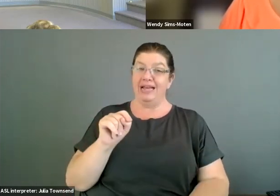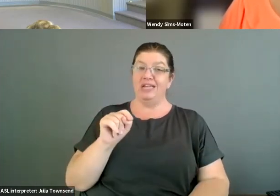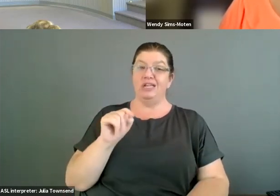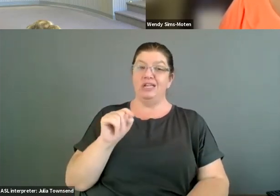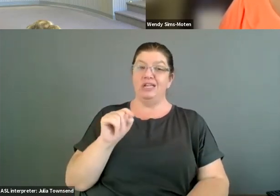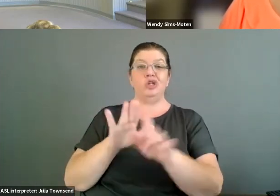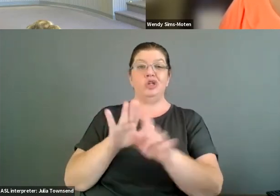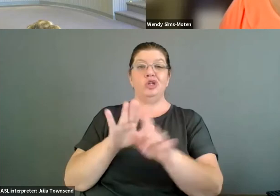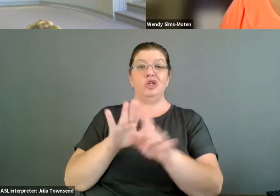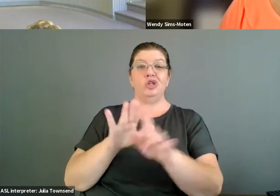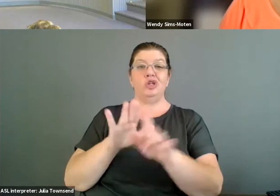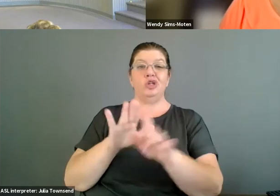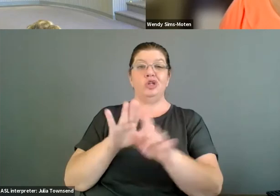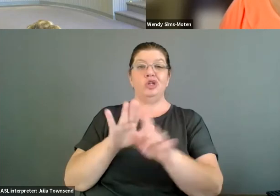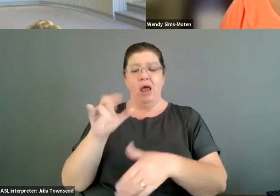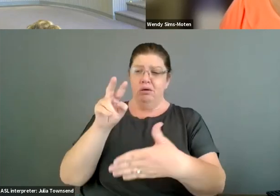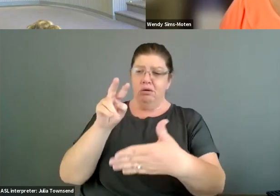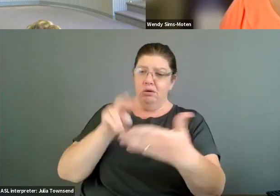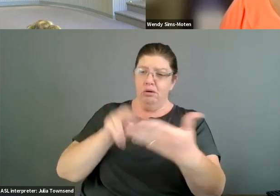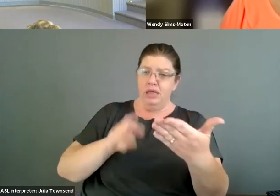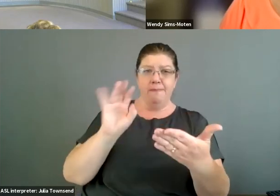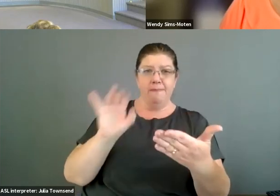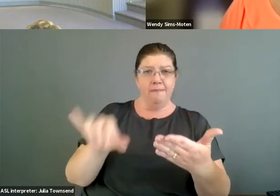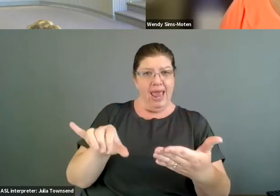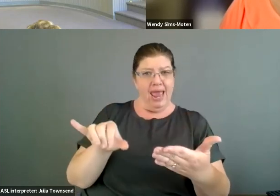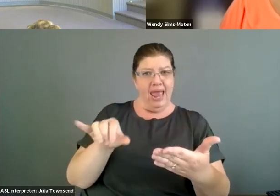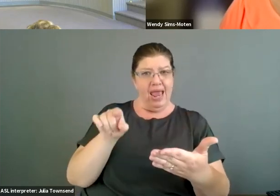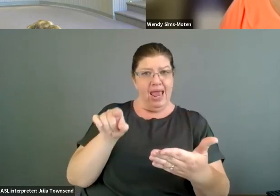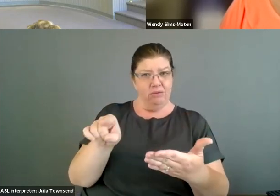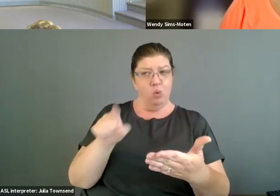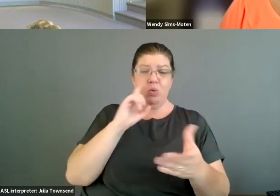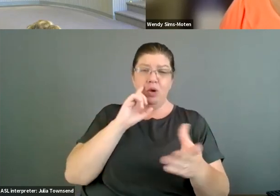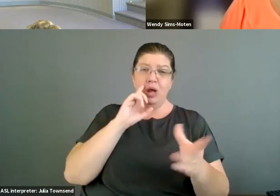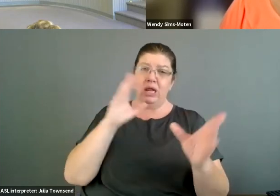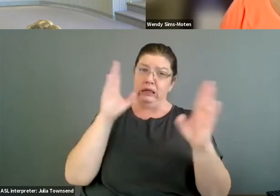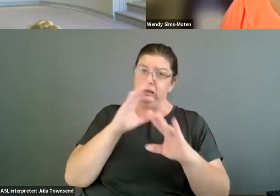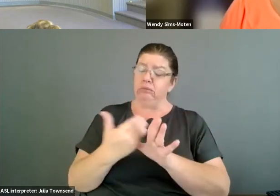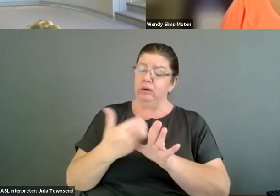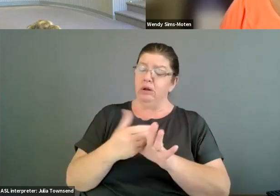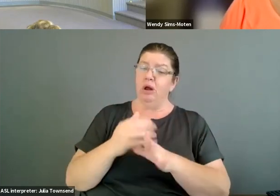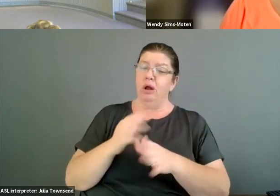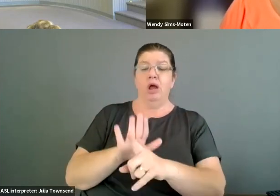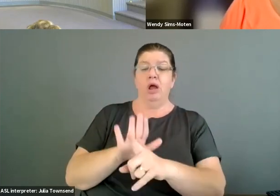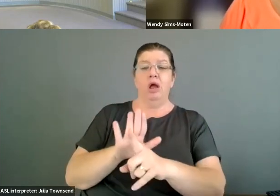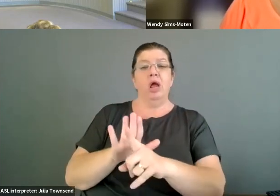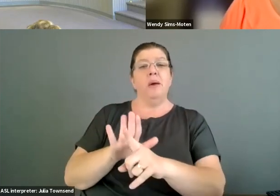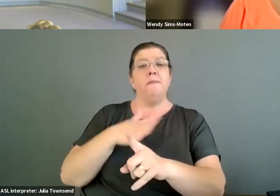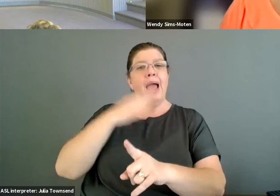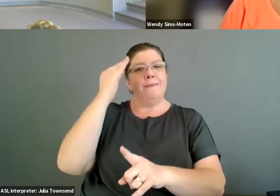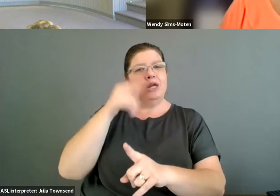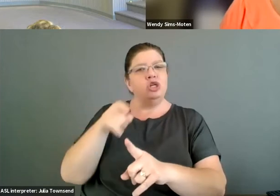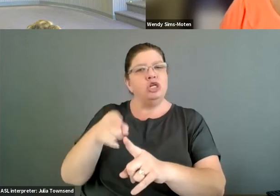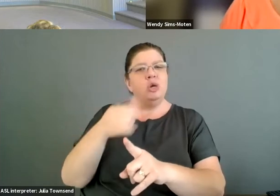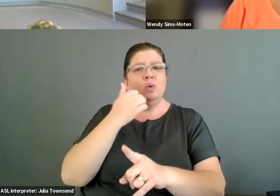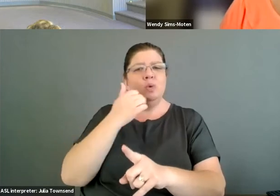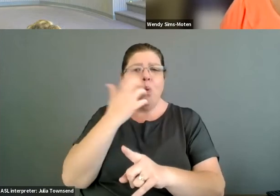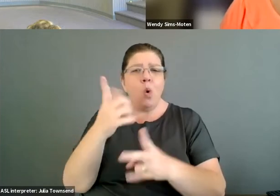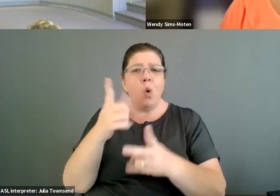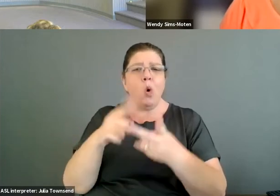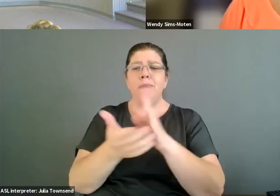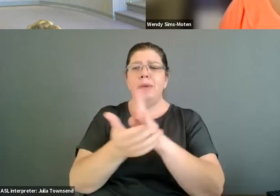troubled to read that Meg, who, in my opinion, was warm and competent